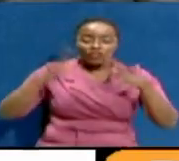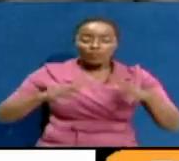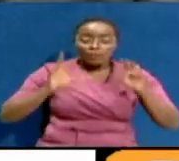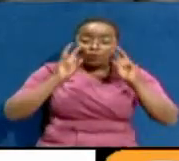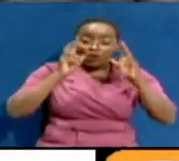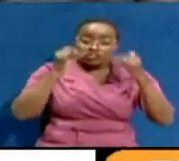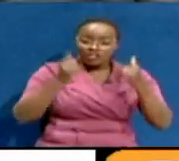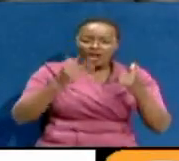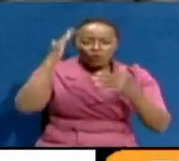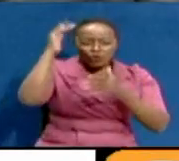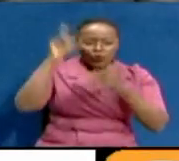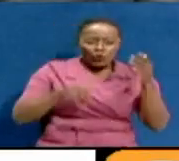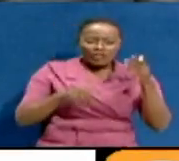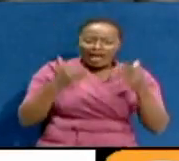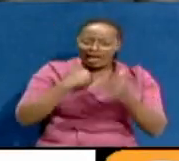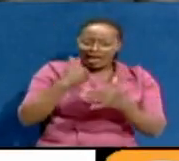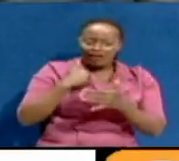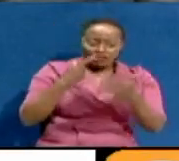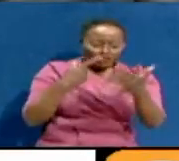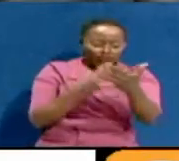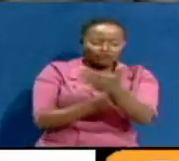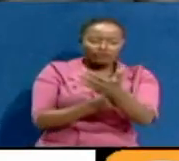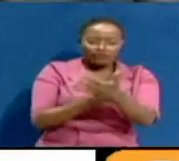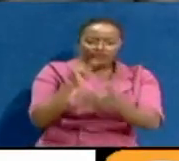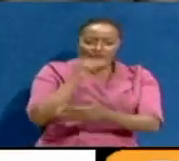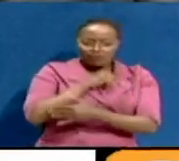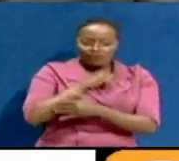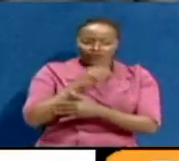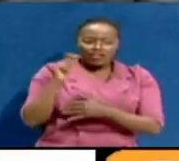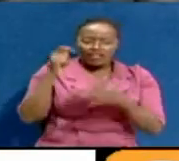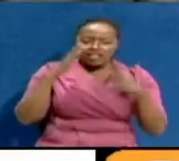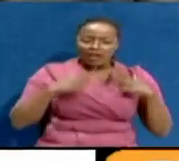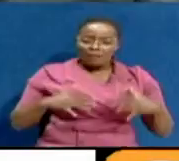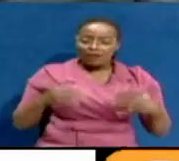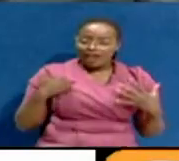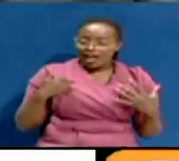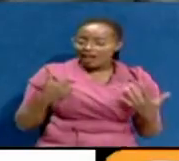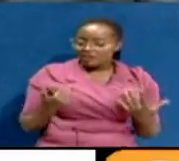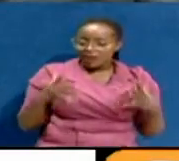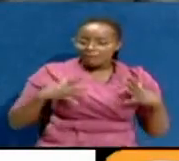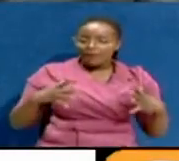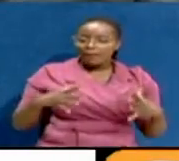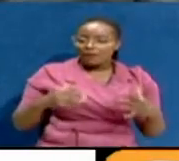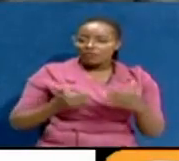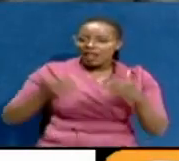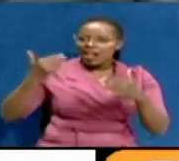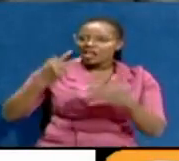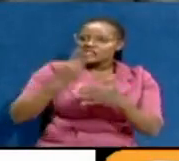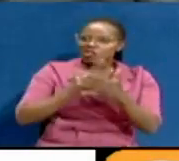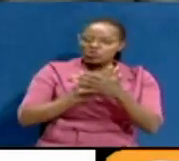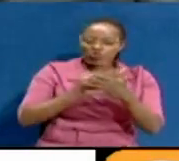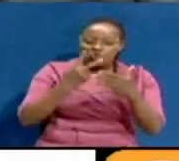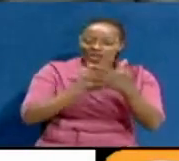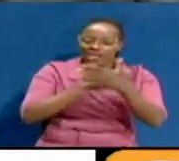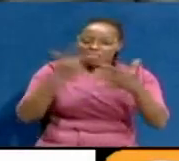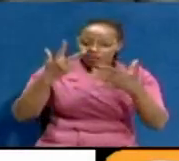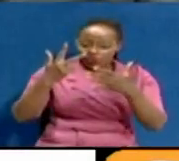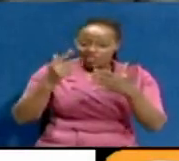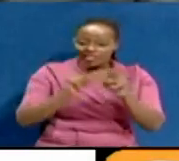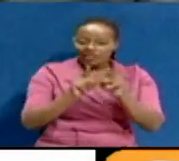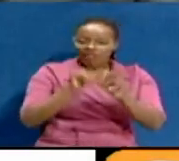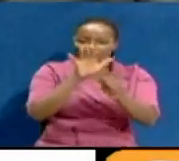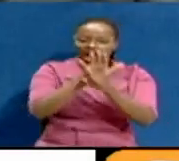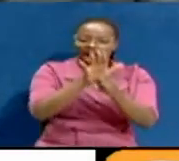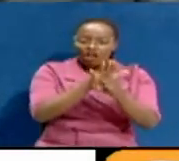viewers. What we now know, now that we've had the virus in Kenyan bodies, for lack of a better expression, for the last 2-3 weeks, what do we now know about